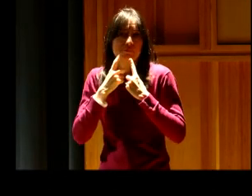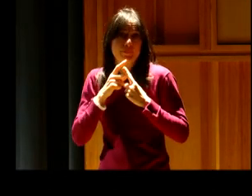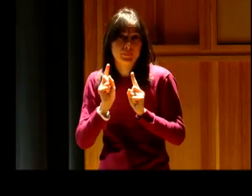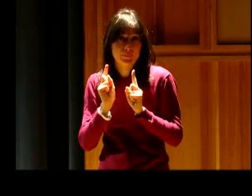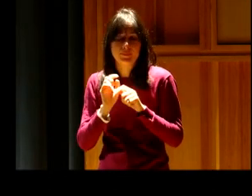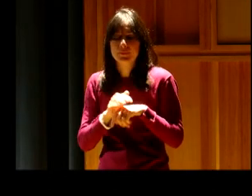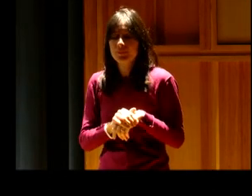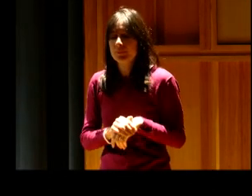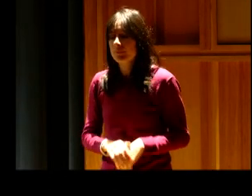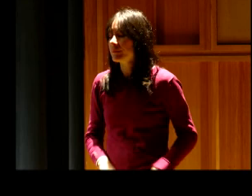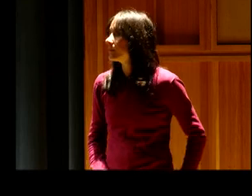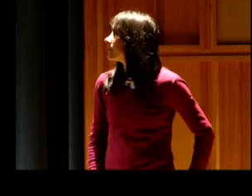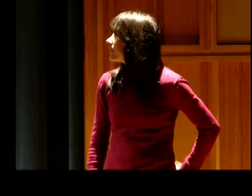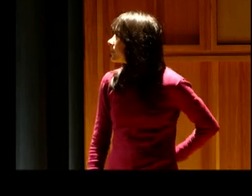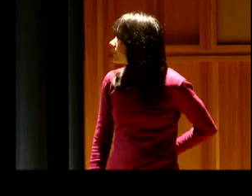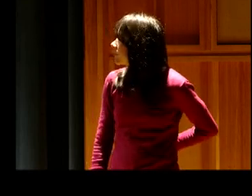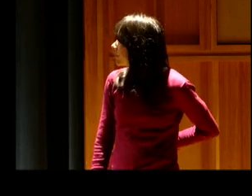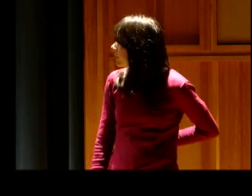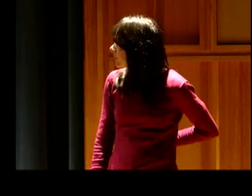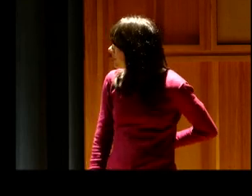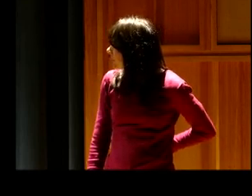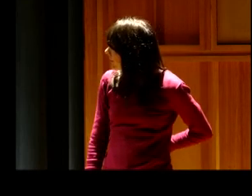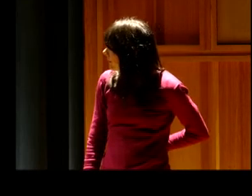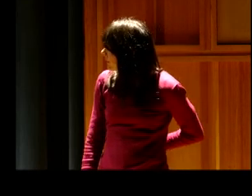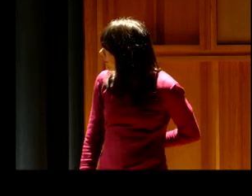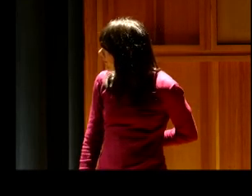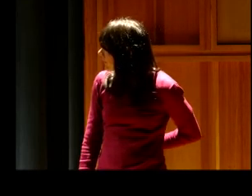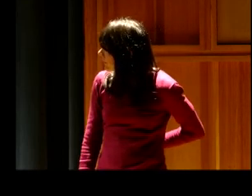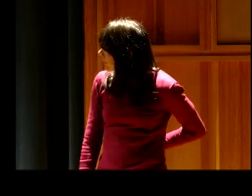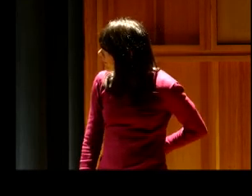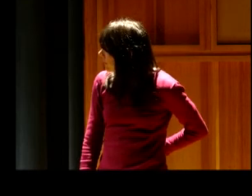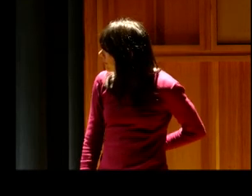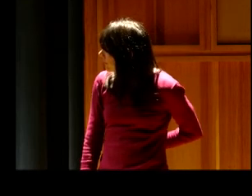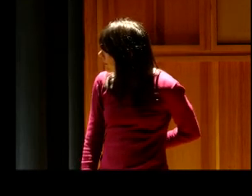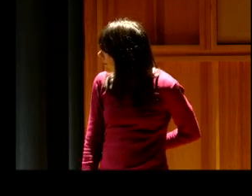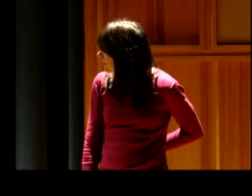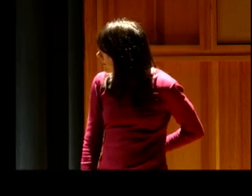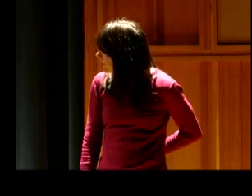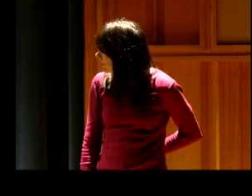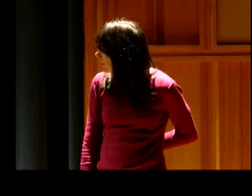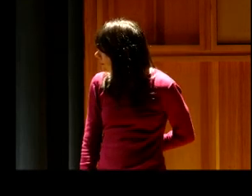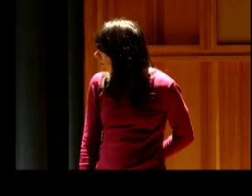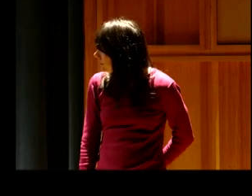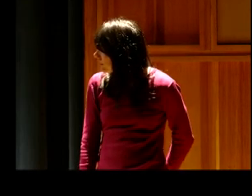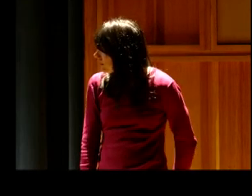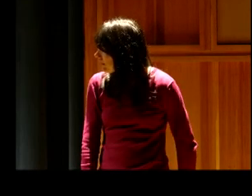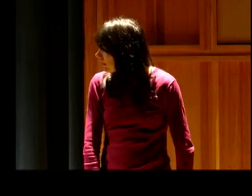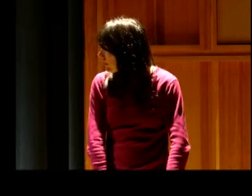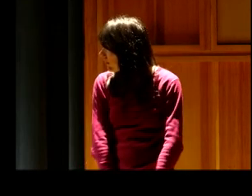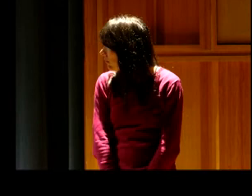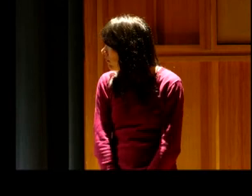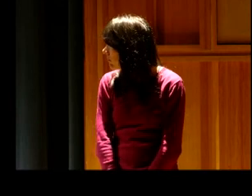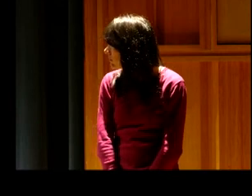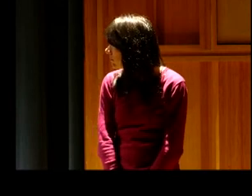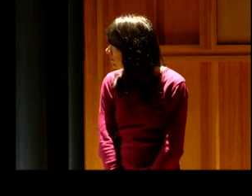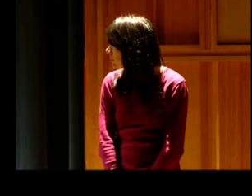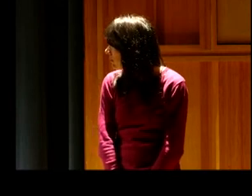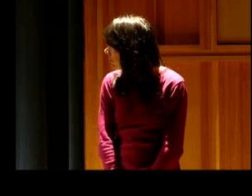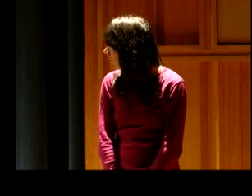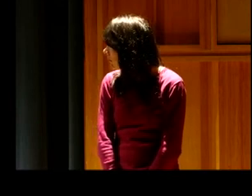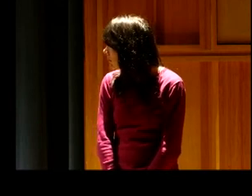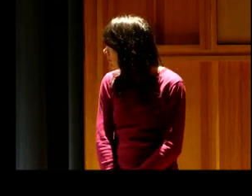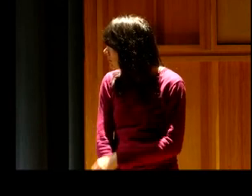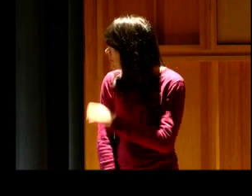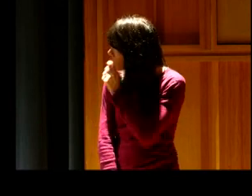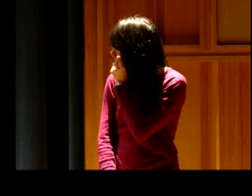doing that, I want to point out that there are enormous differences between building a bridge and laying